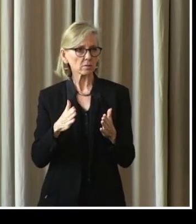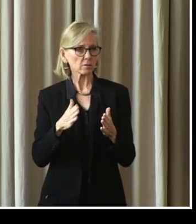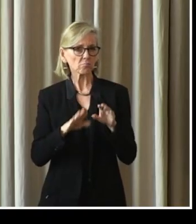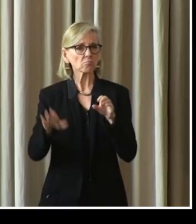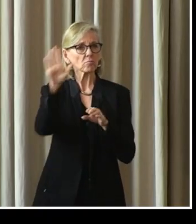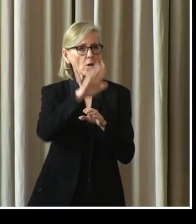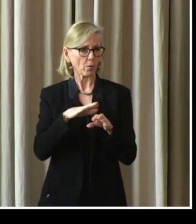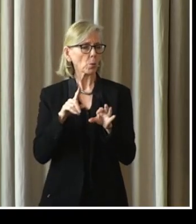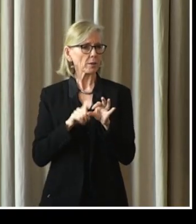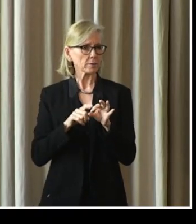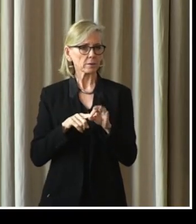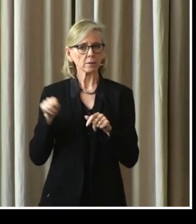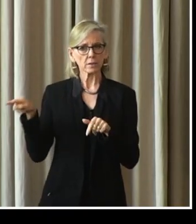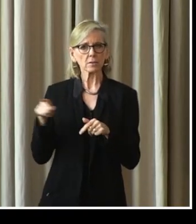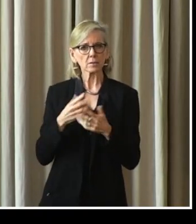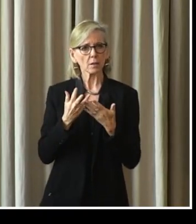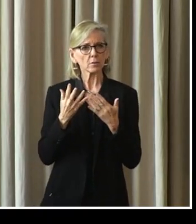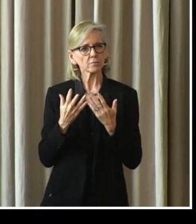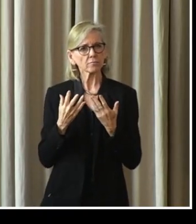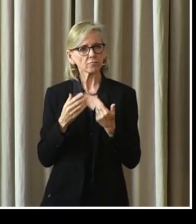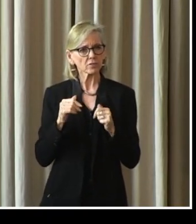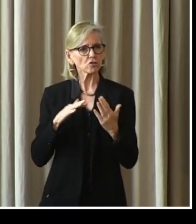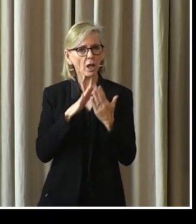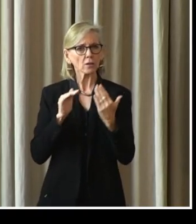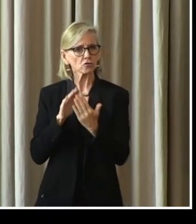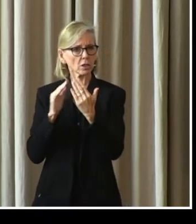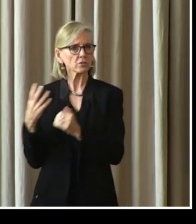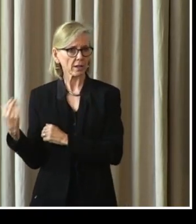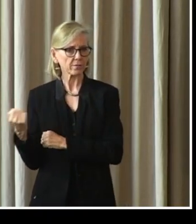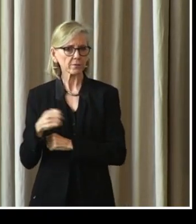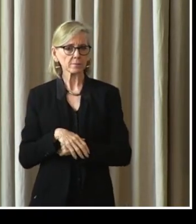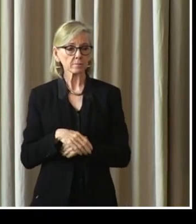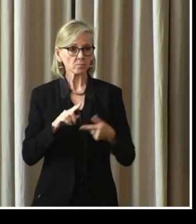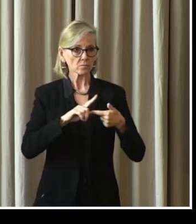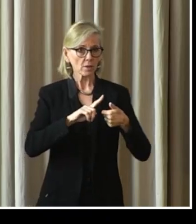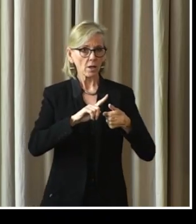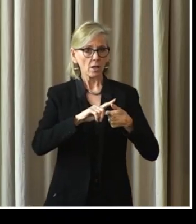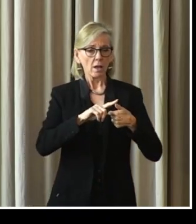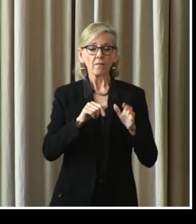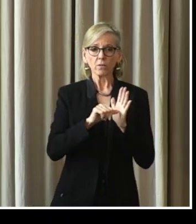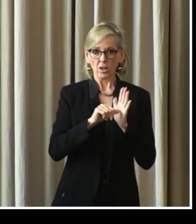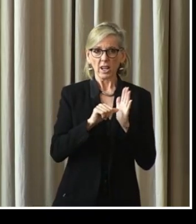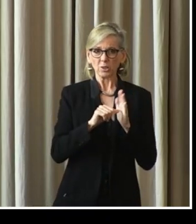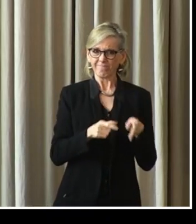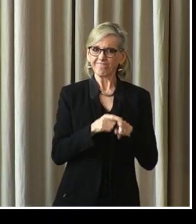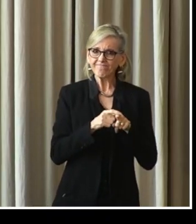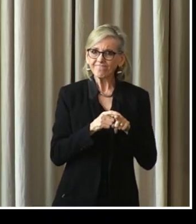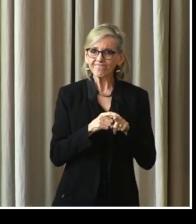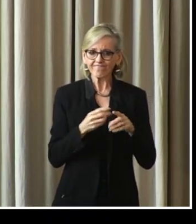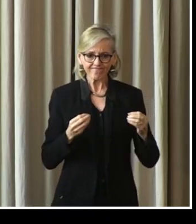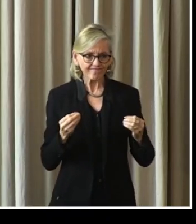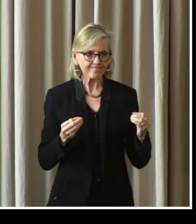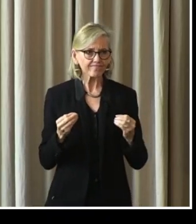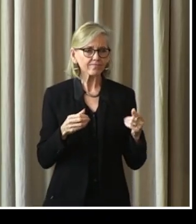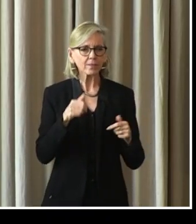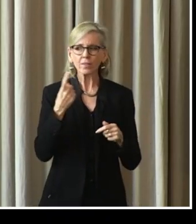state, these are some of the common challenges. Financial hardship. We've already heard Irene speak a little